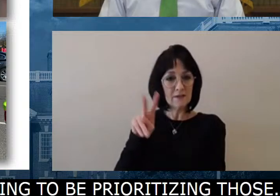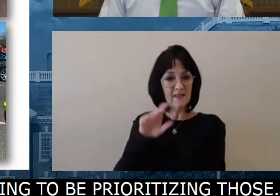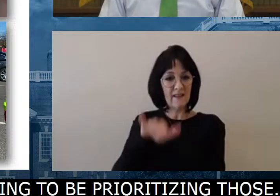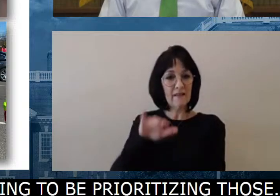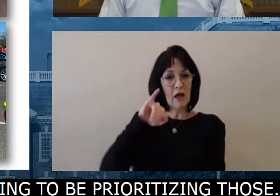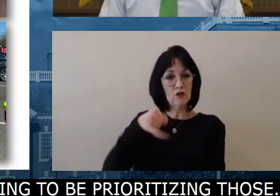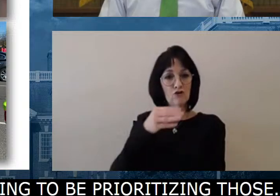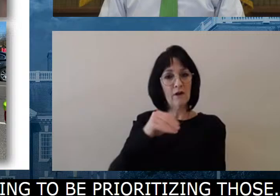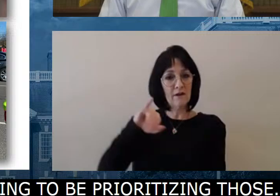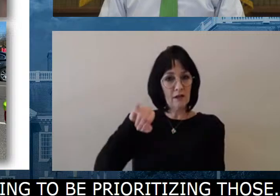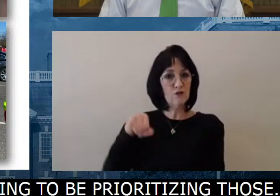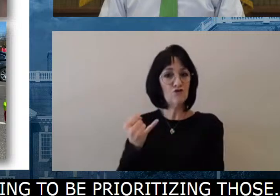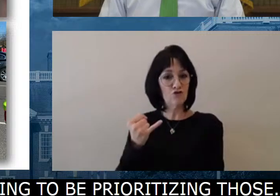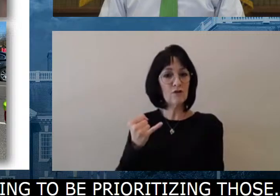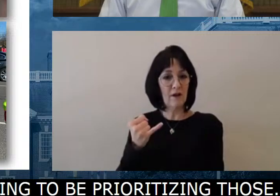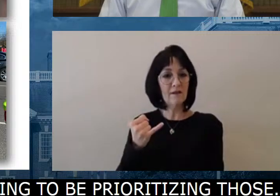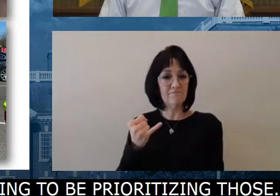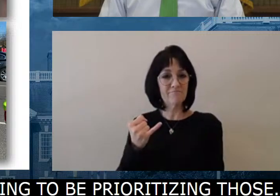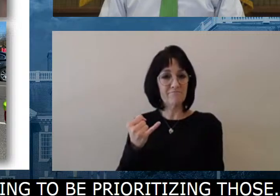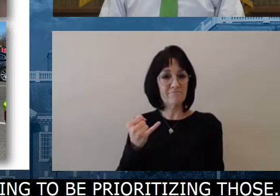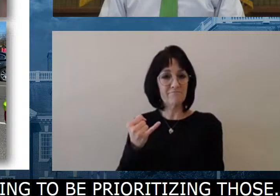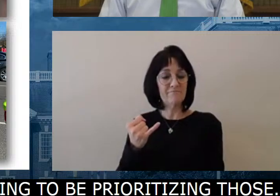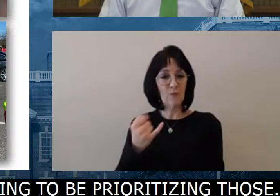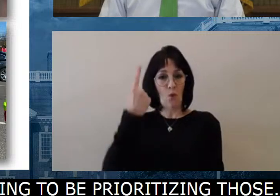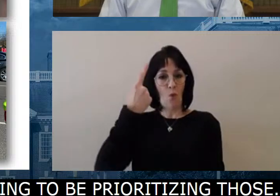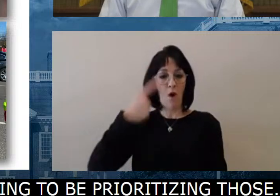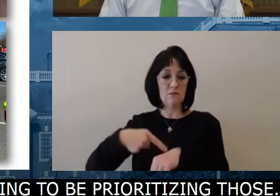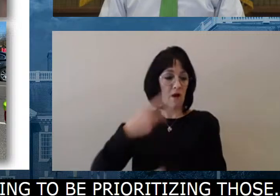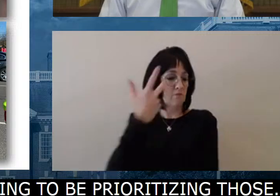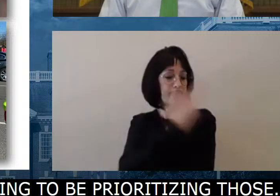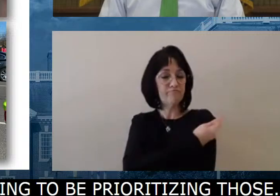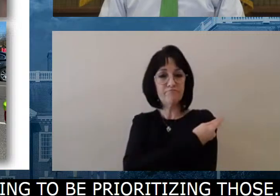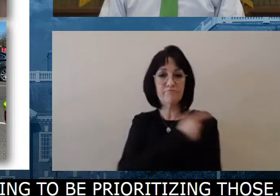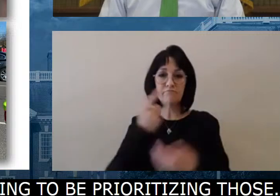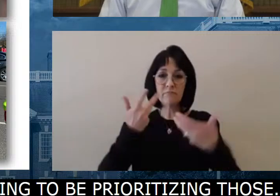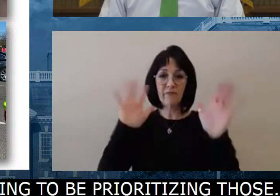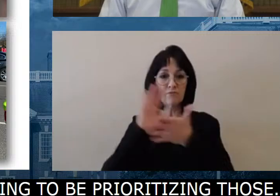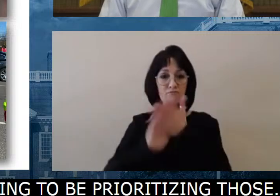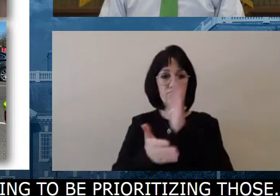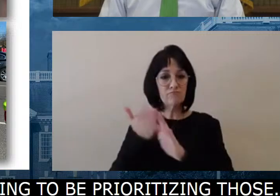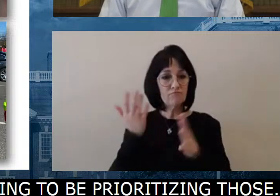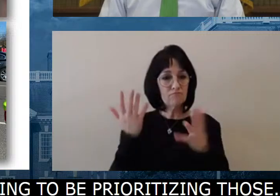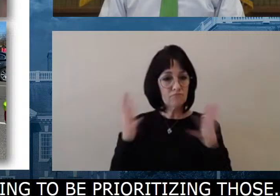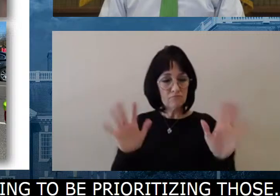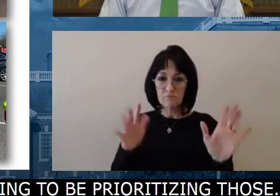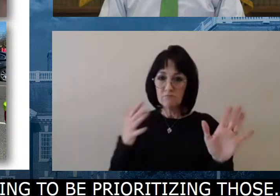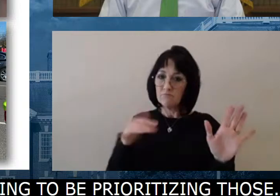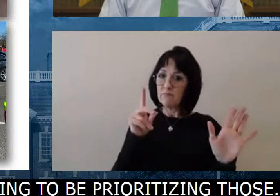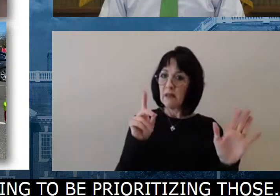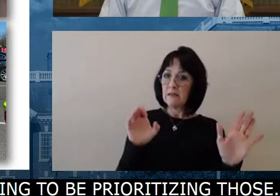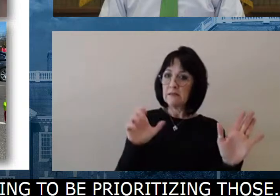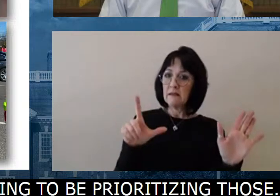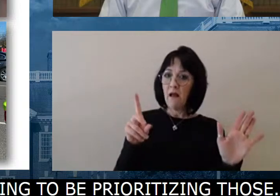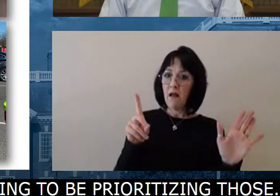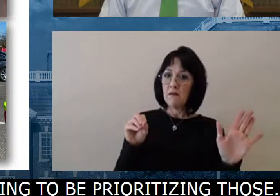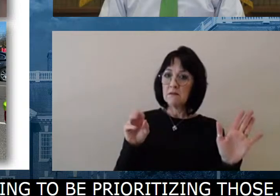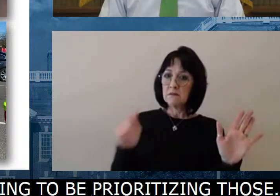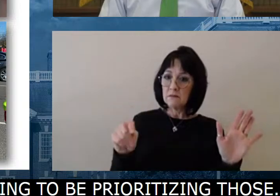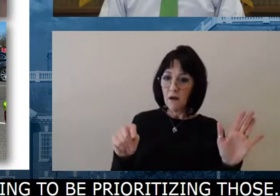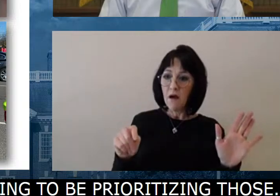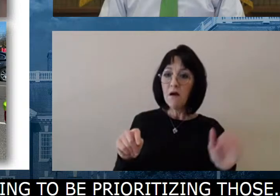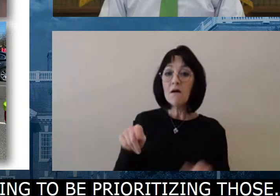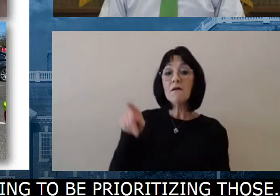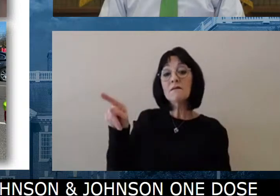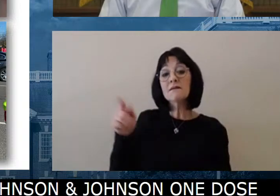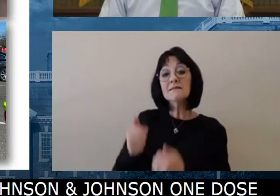had tremendous support from Del.gov. You got hats off to Secretary Majeski and